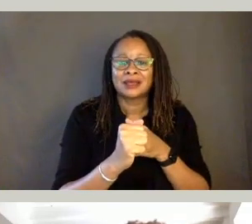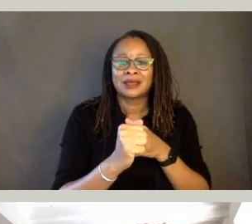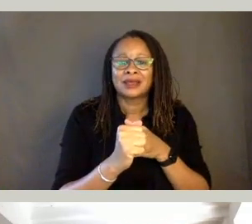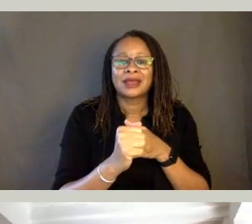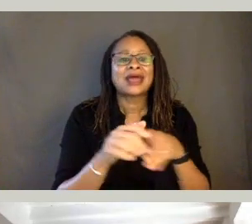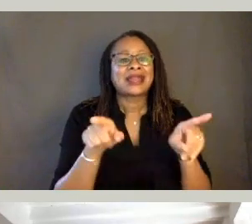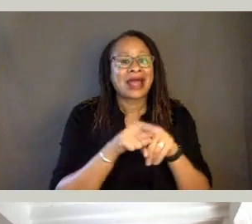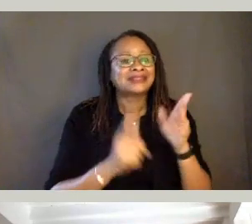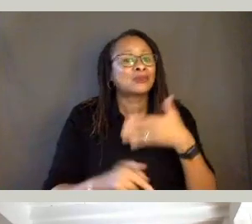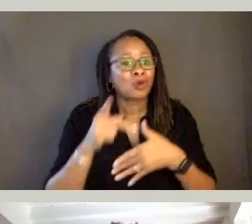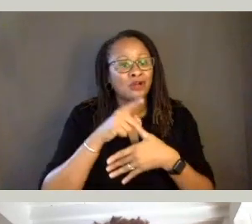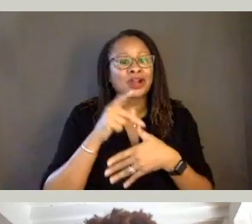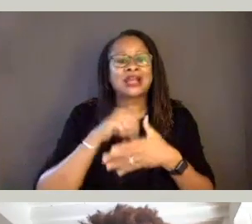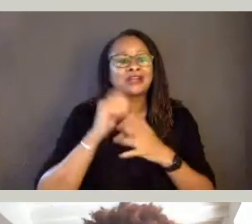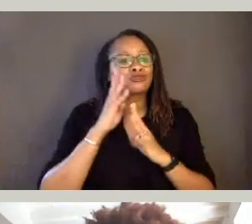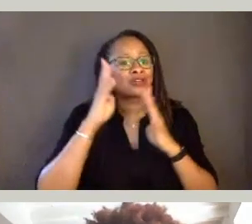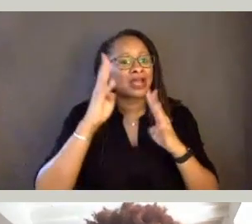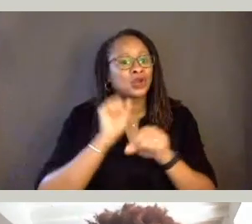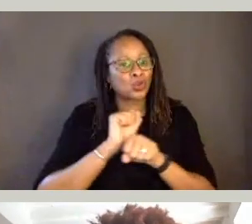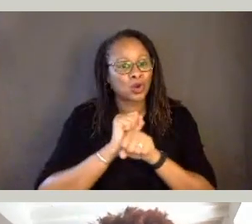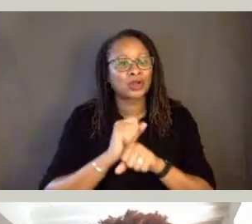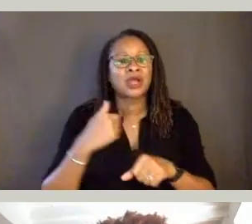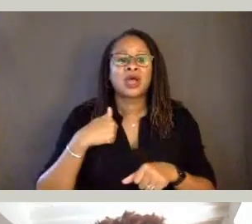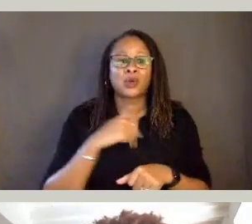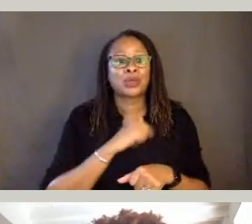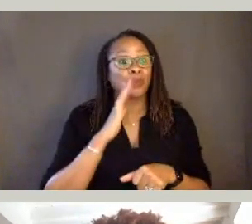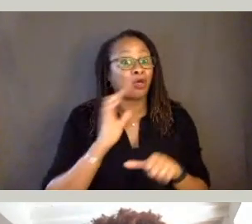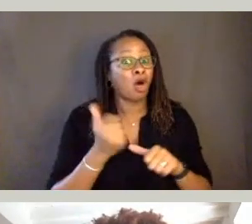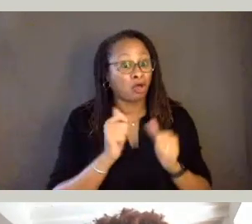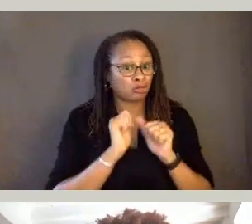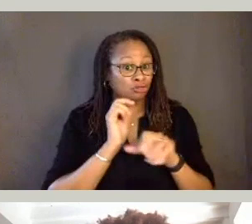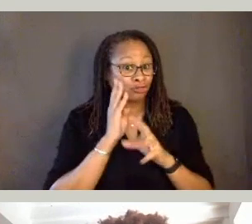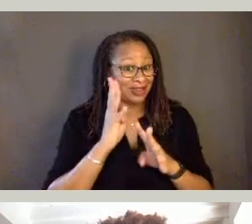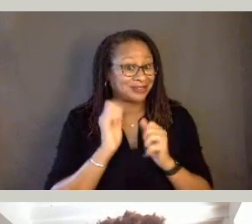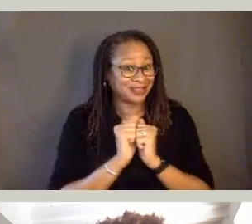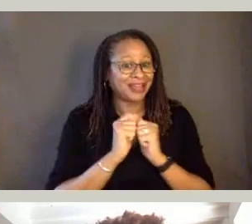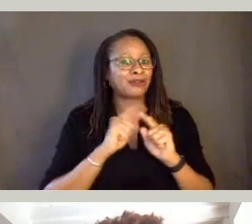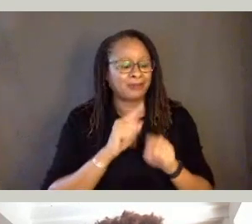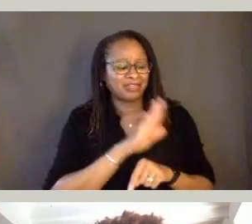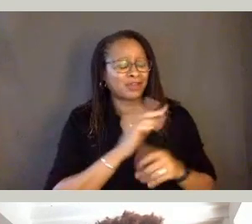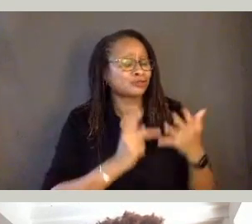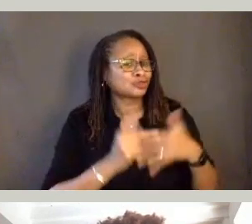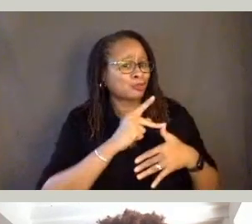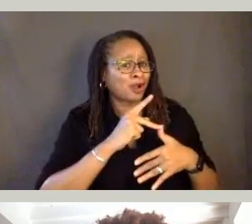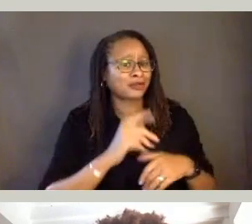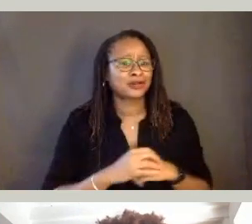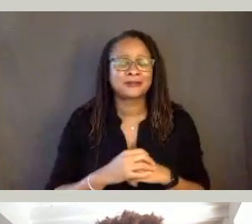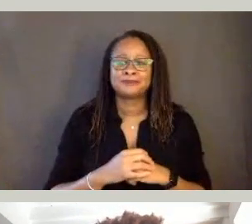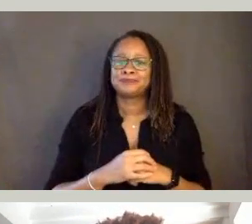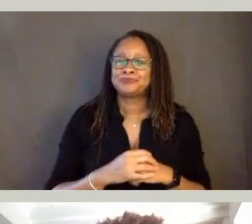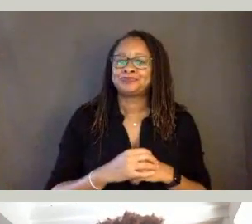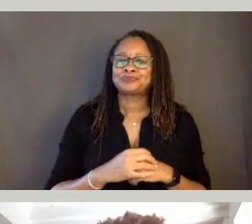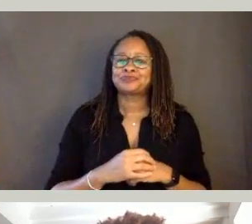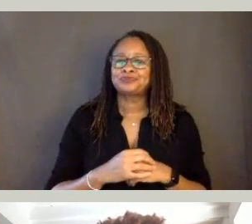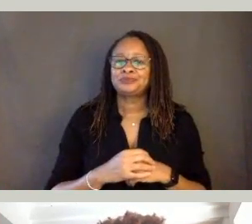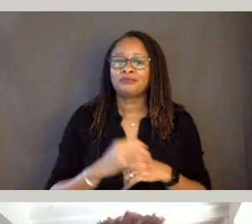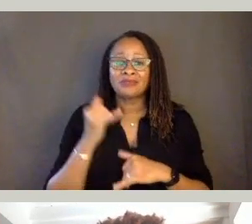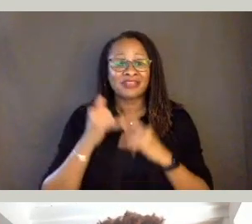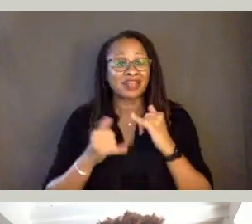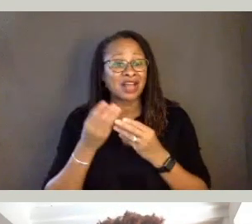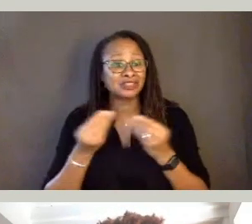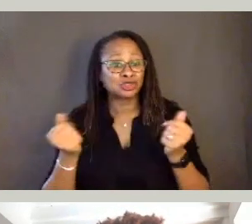as a priority in creating the work that we'll all create together. Which is that last solution in